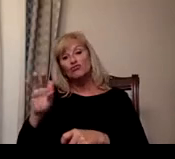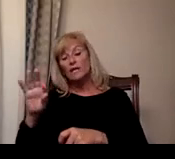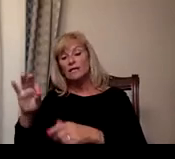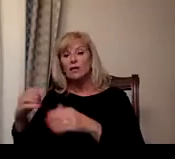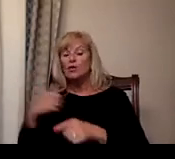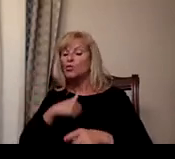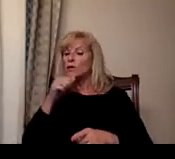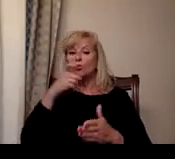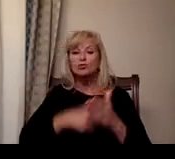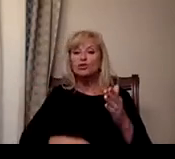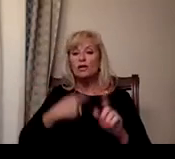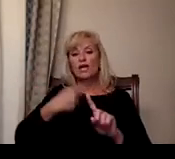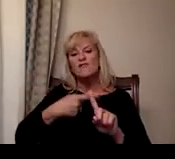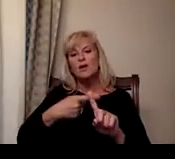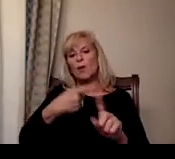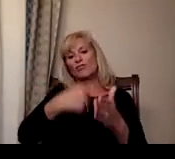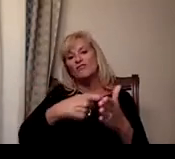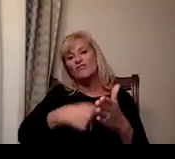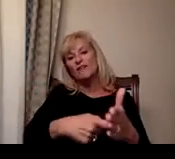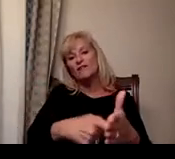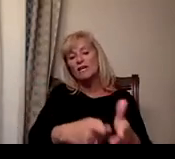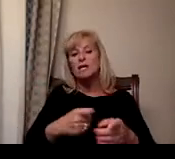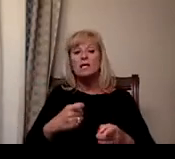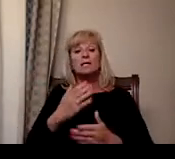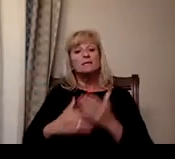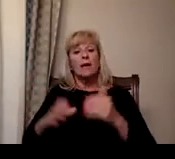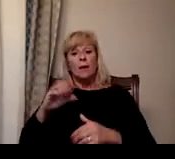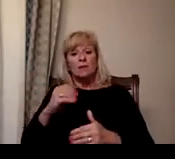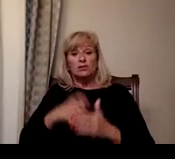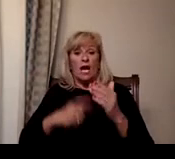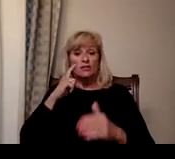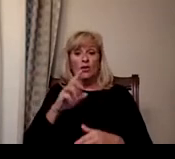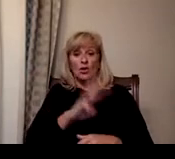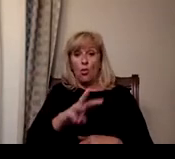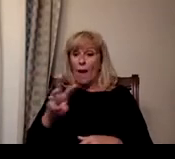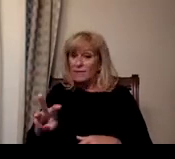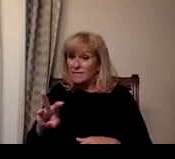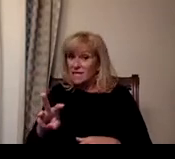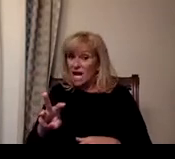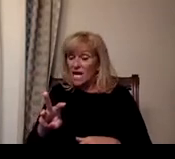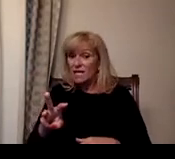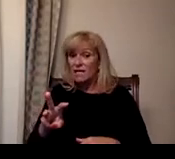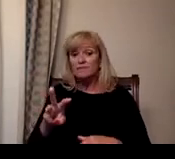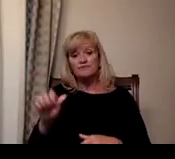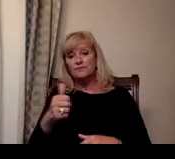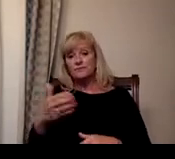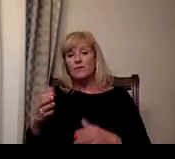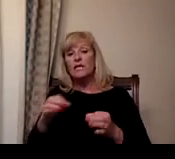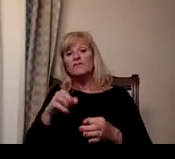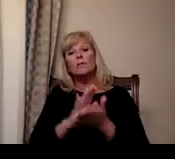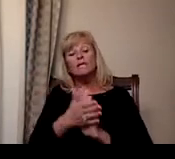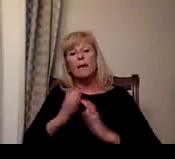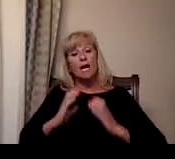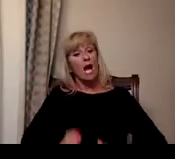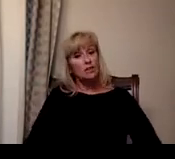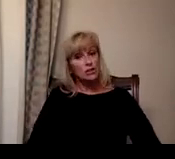any monthly fees. A lot of companies like this charge you for your website. They charge you for, different things. Obviously, if you become a customer of